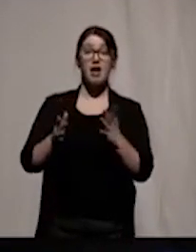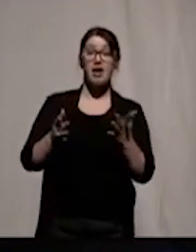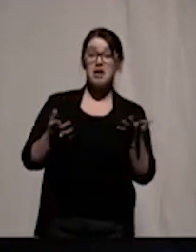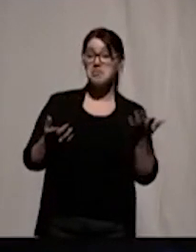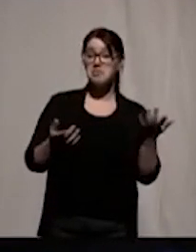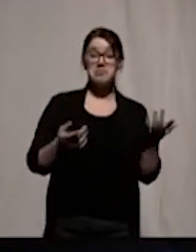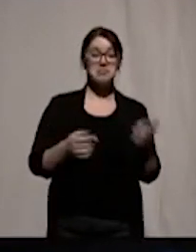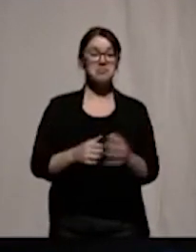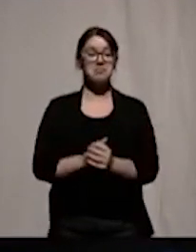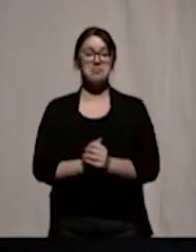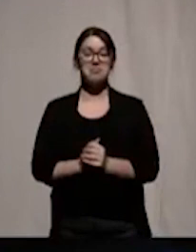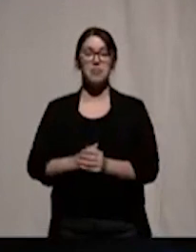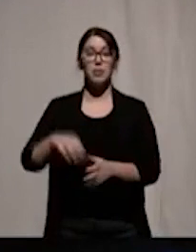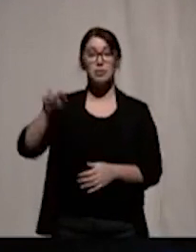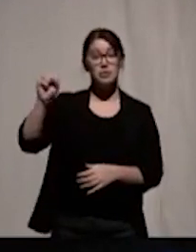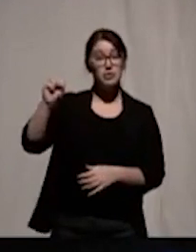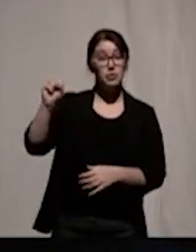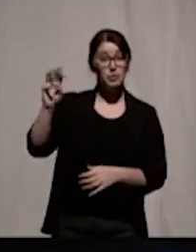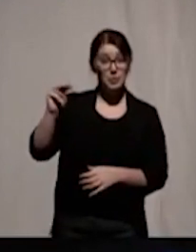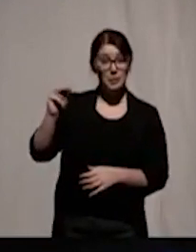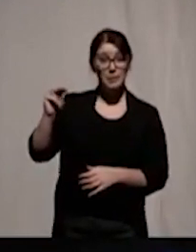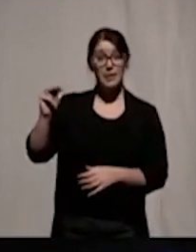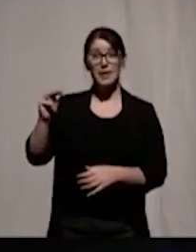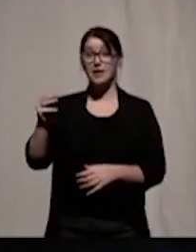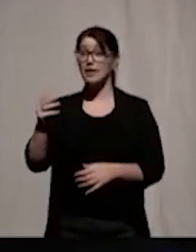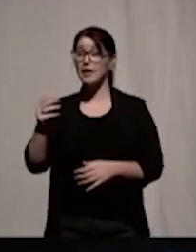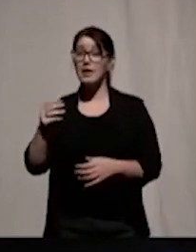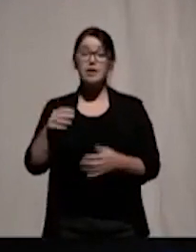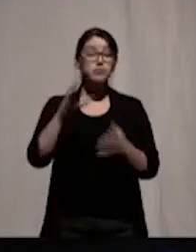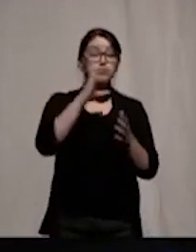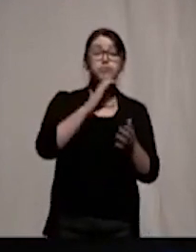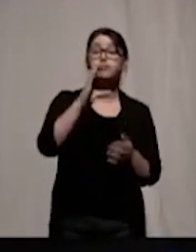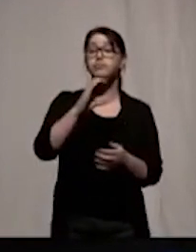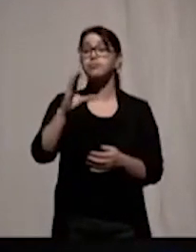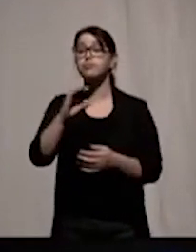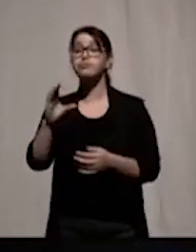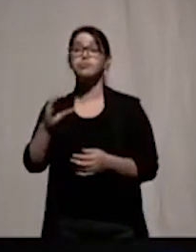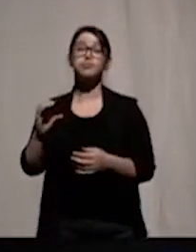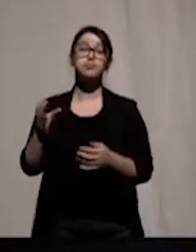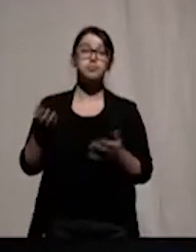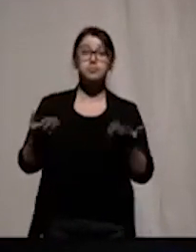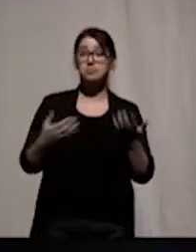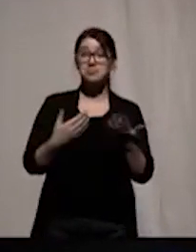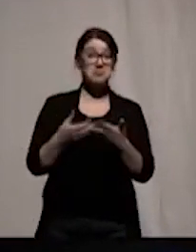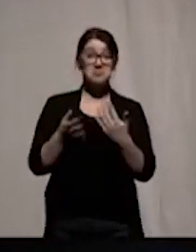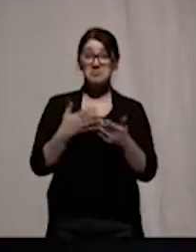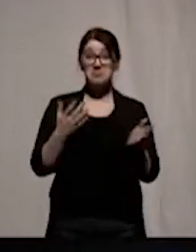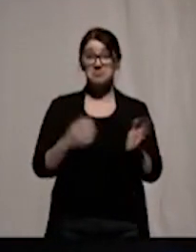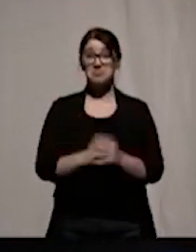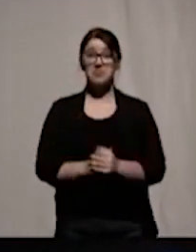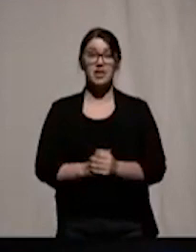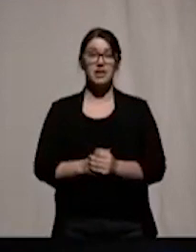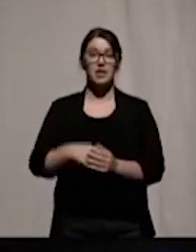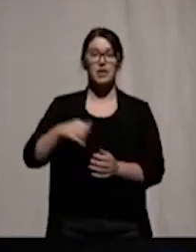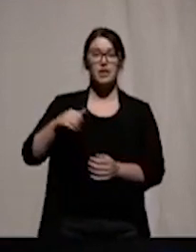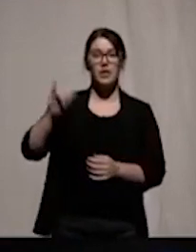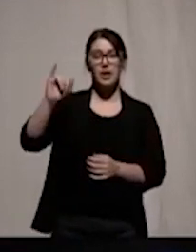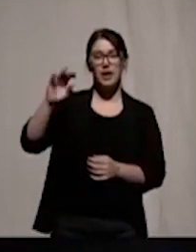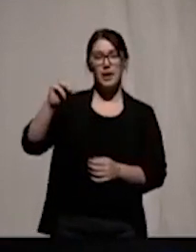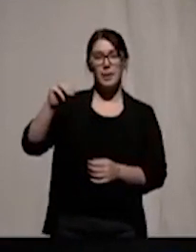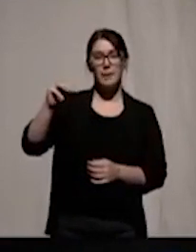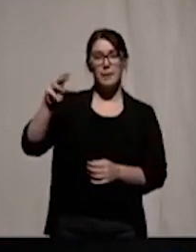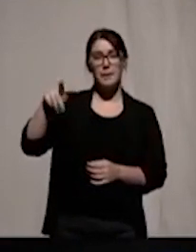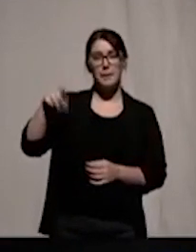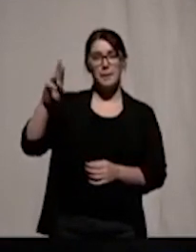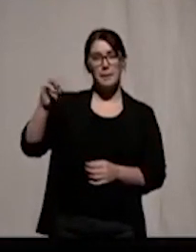media, you know, do the improv thing where, you know, you ask the audience for a suggestion of what you're going to do for improv. I don't know if you've ever done improv practice